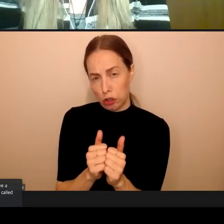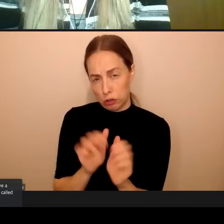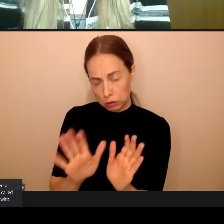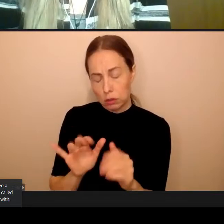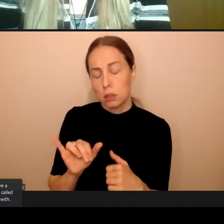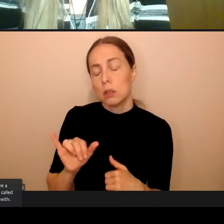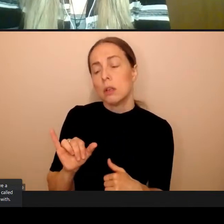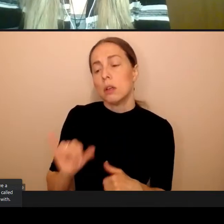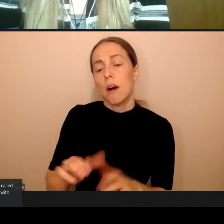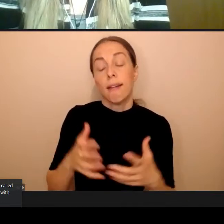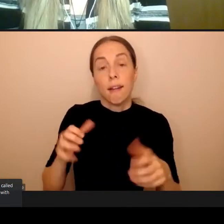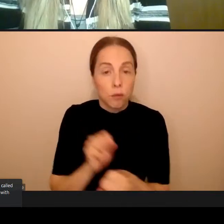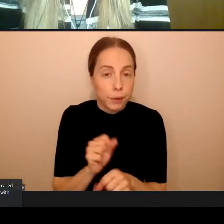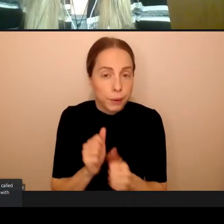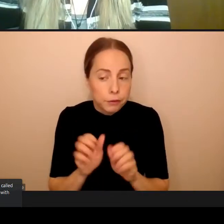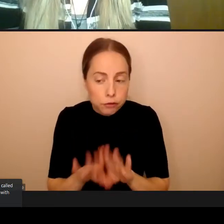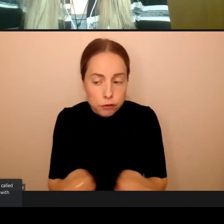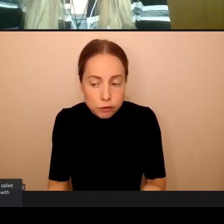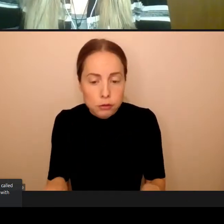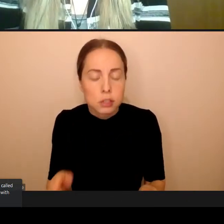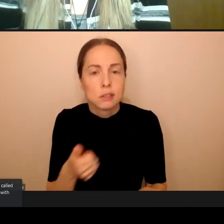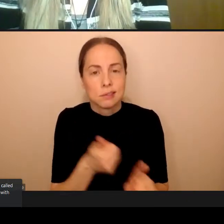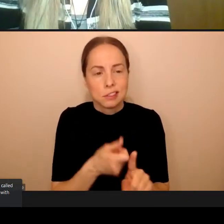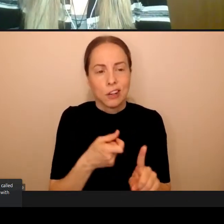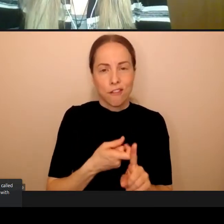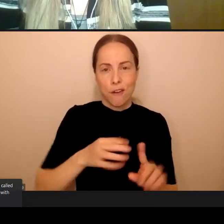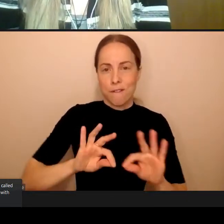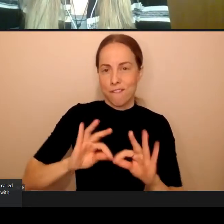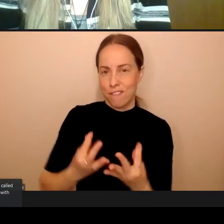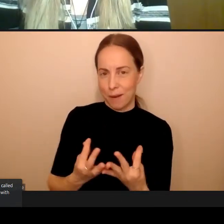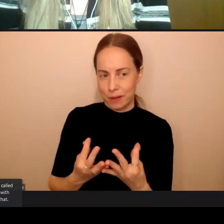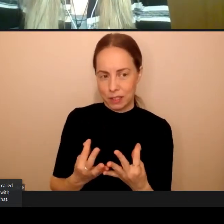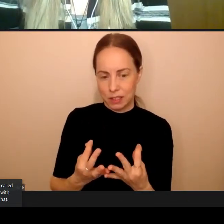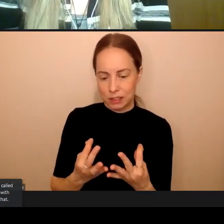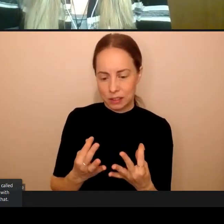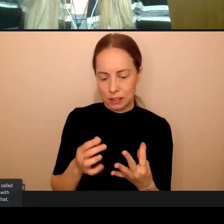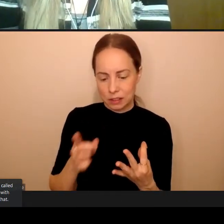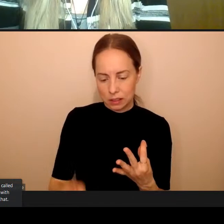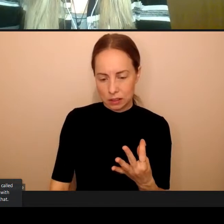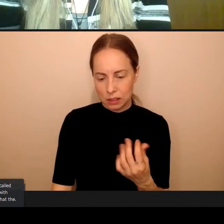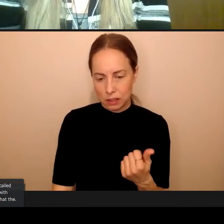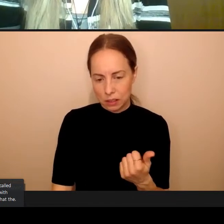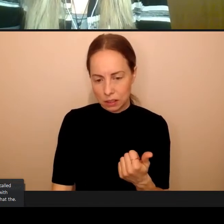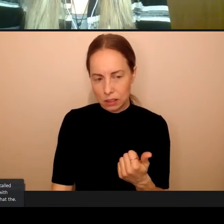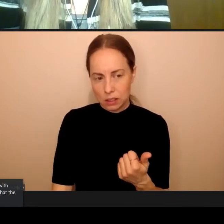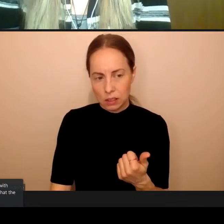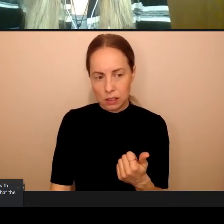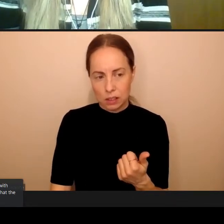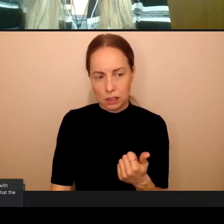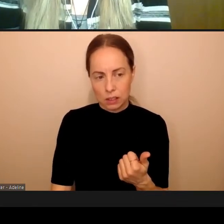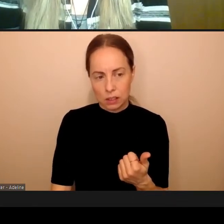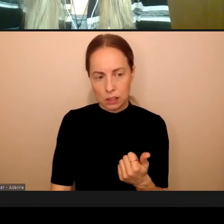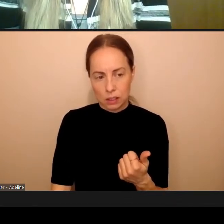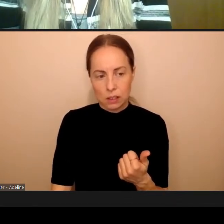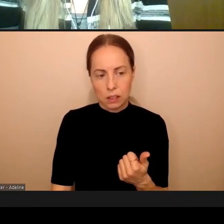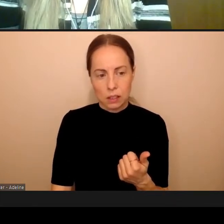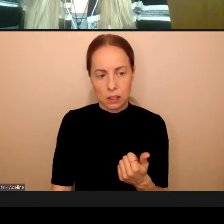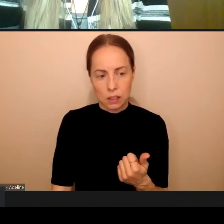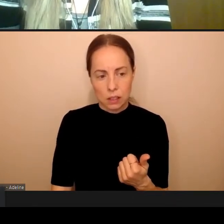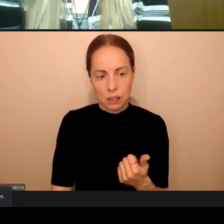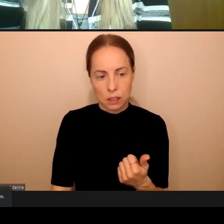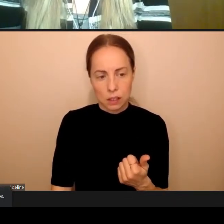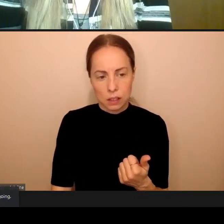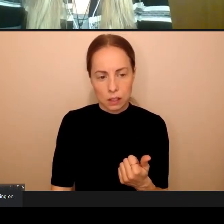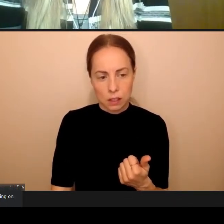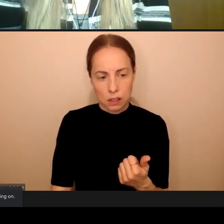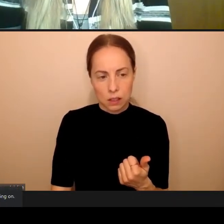with children who are coming from families that the children have a lot of emotional issues and other issues